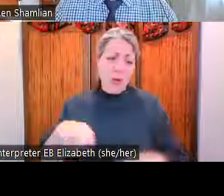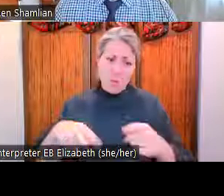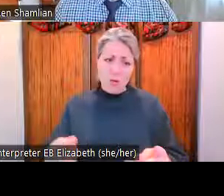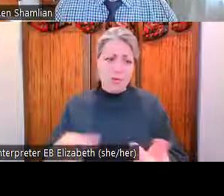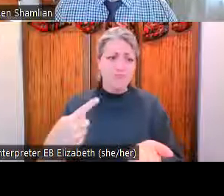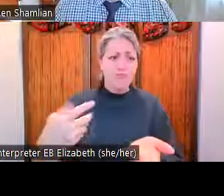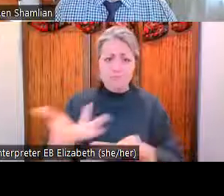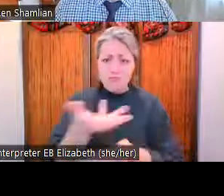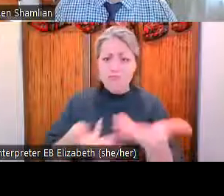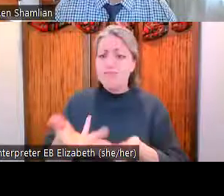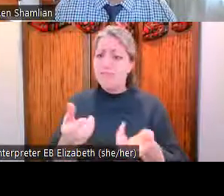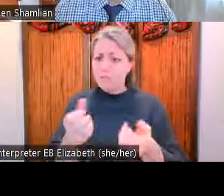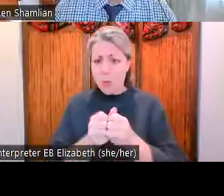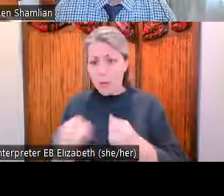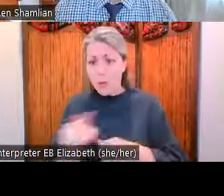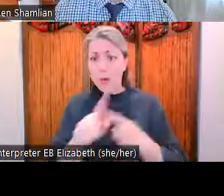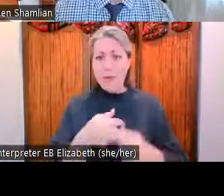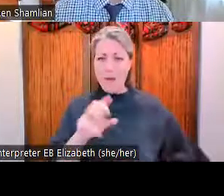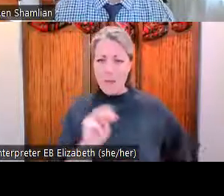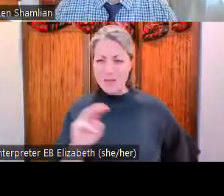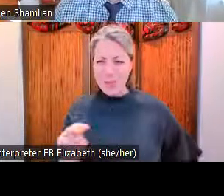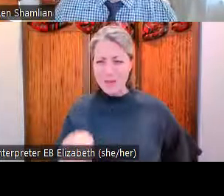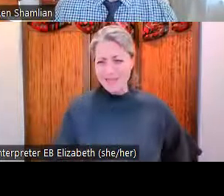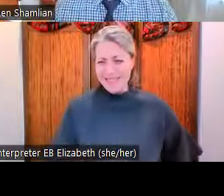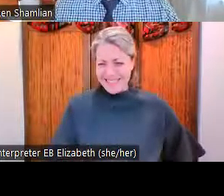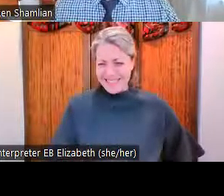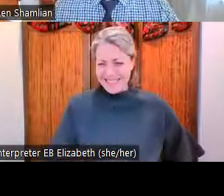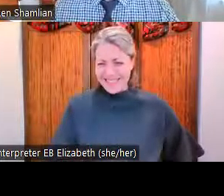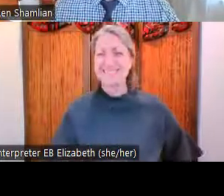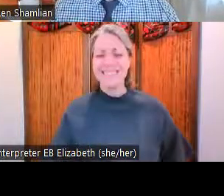to talk with you a lot about marshmallows.